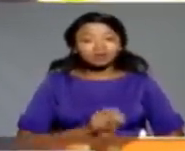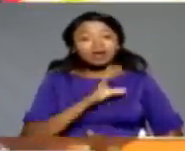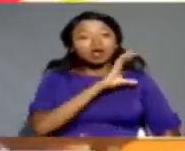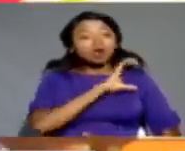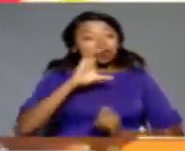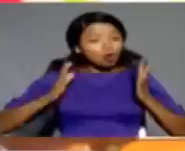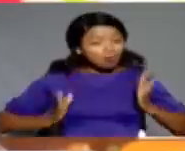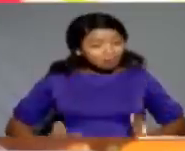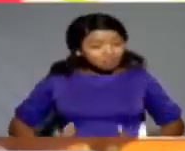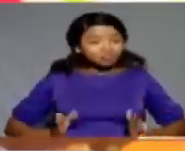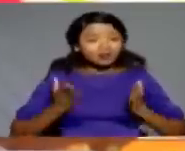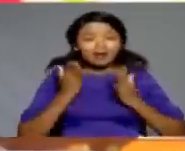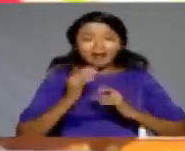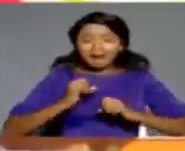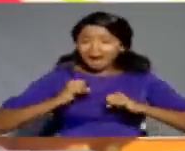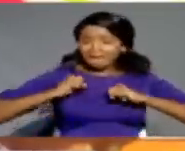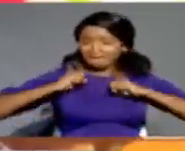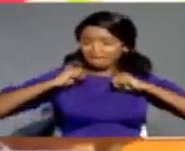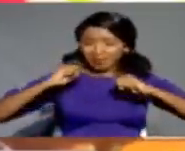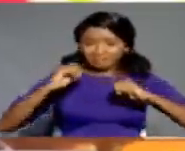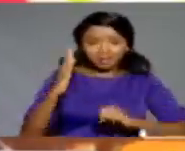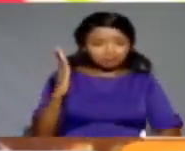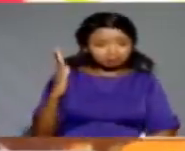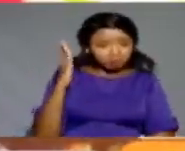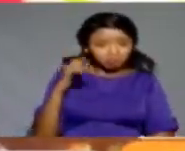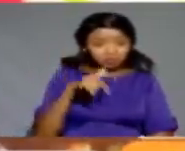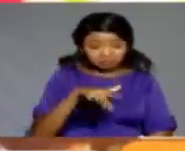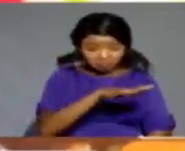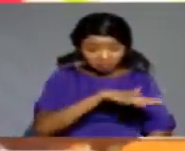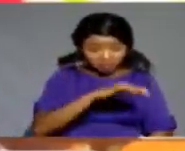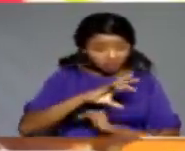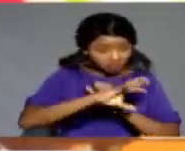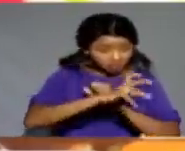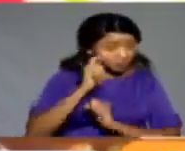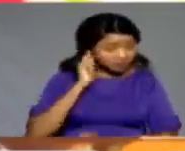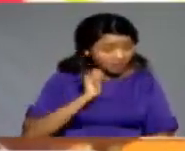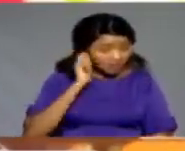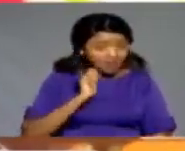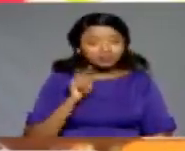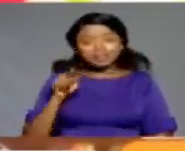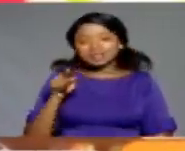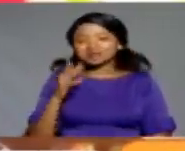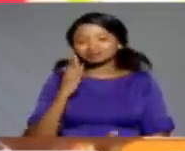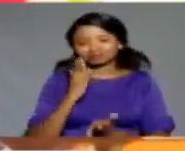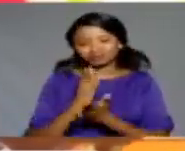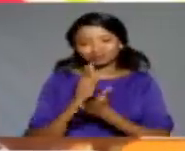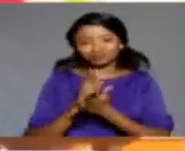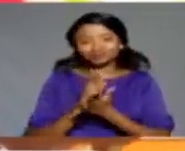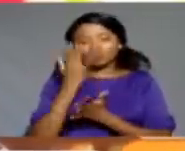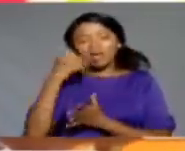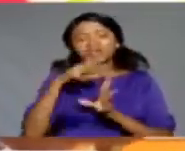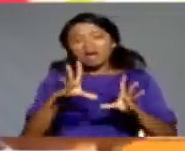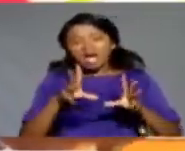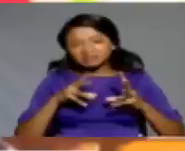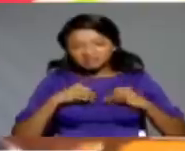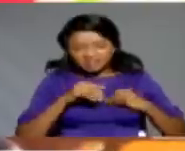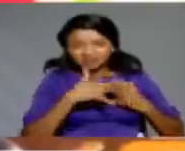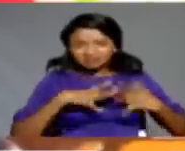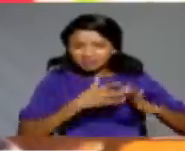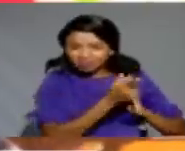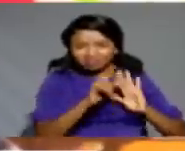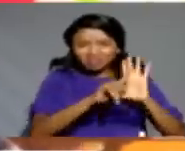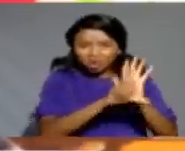commissioner, ambaye ni mkubwa wa security katika county hii, he has something to answer for allowing lawlessness for